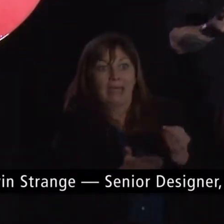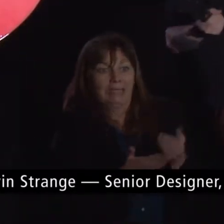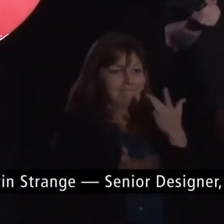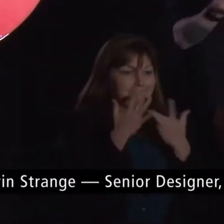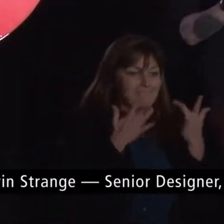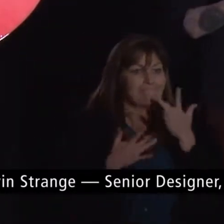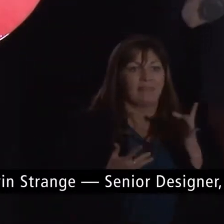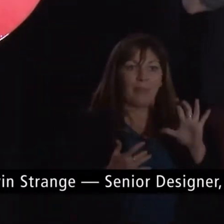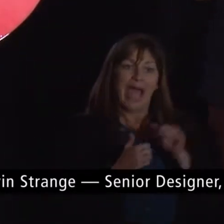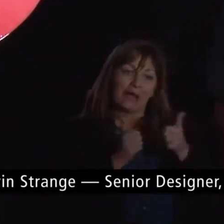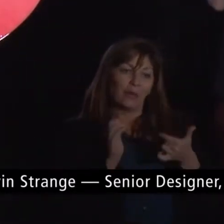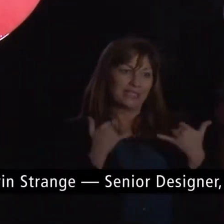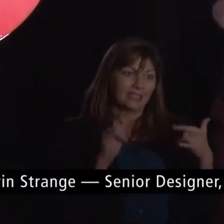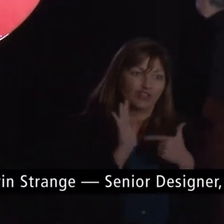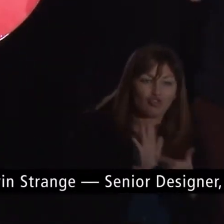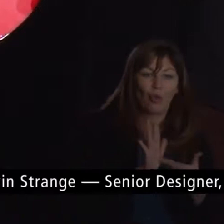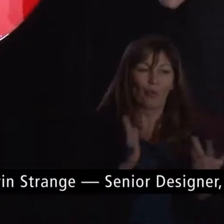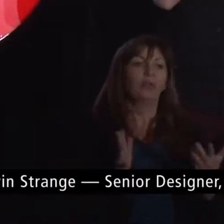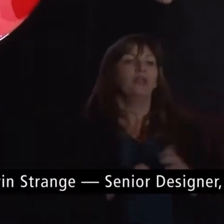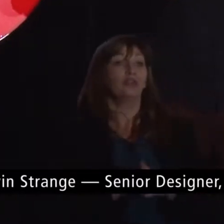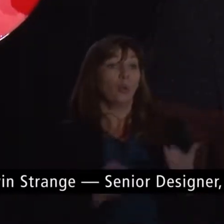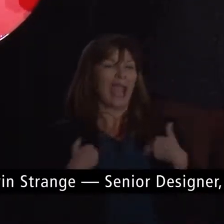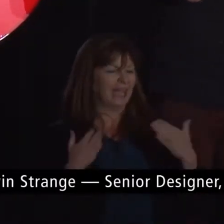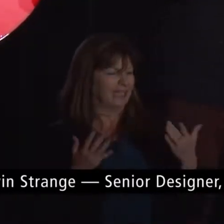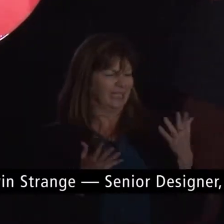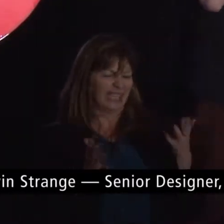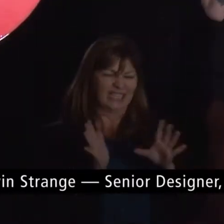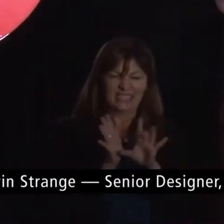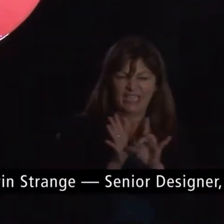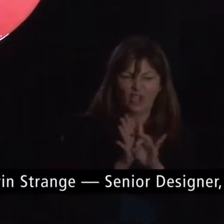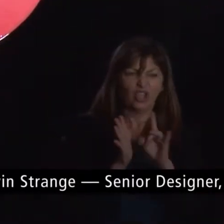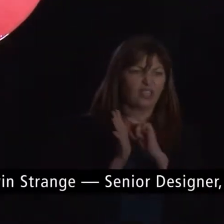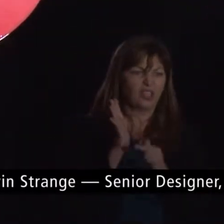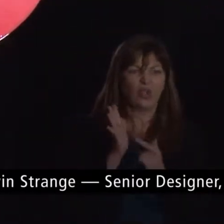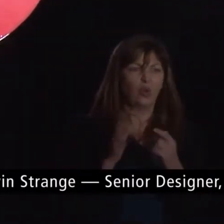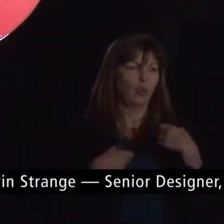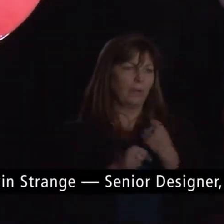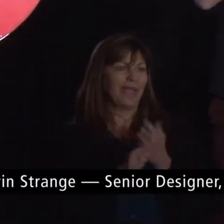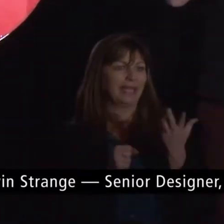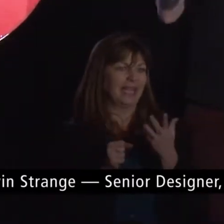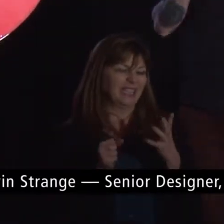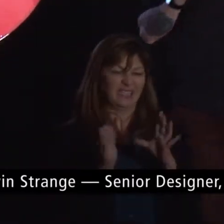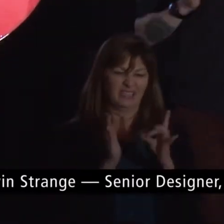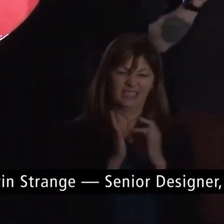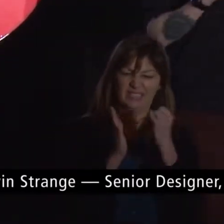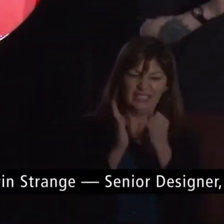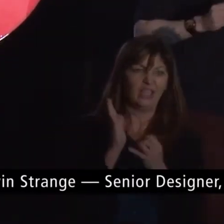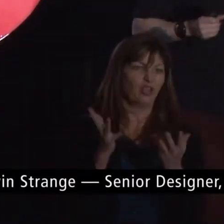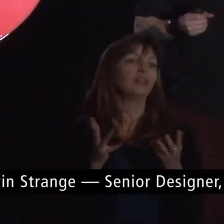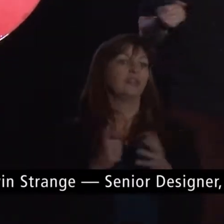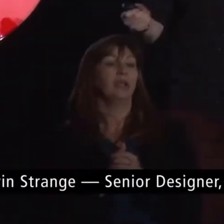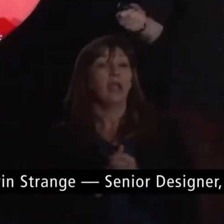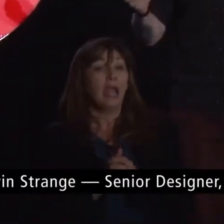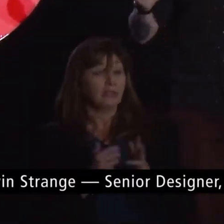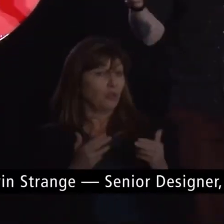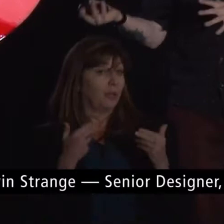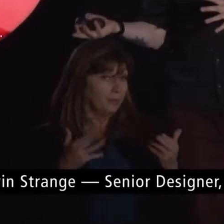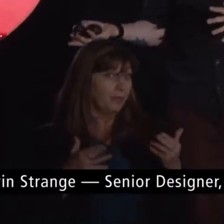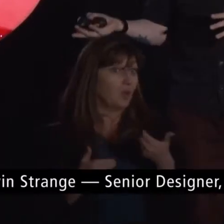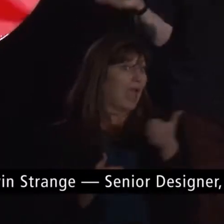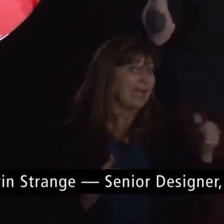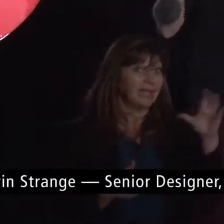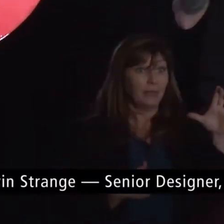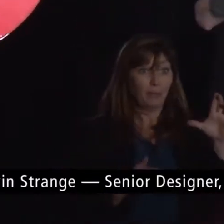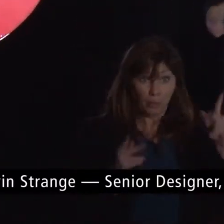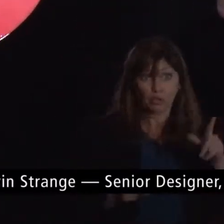enjoy things? So it was just really simple. Like, we just got some die-cut stickers of made sort of traditional Aardman eyes and an Aardman set of mouths, and so that